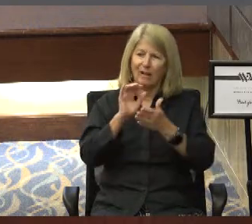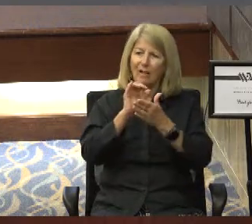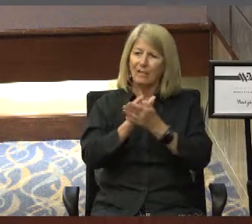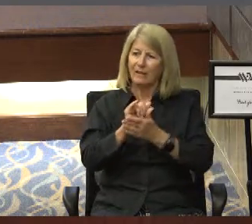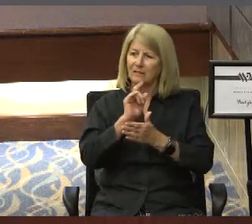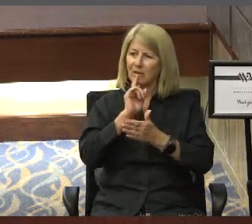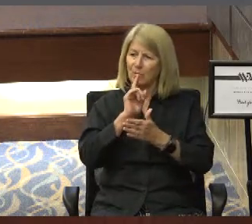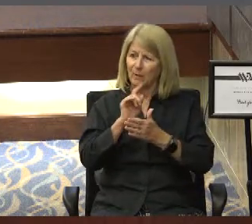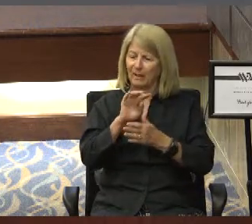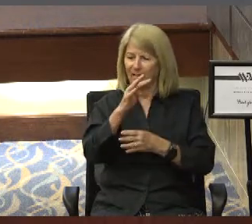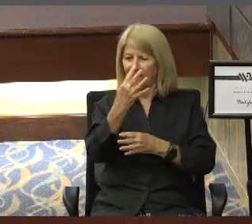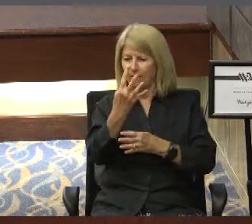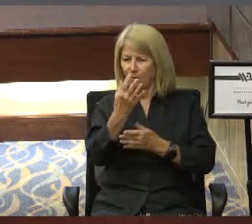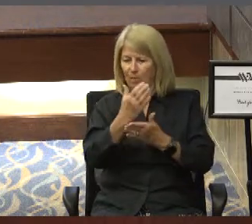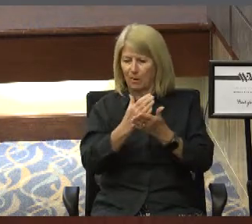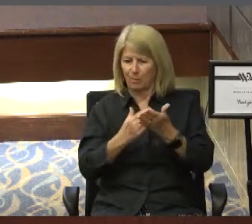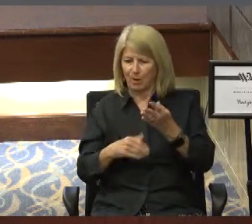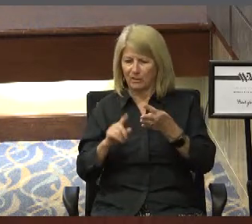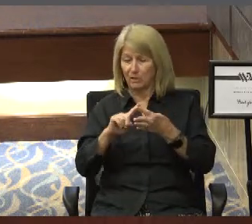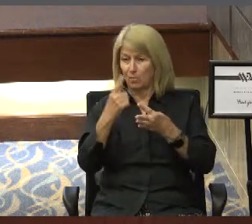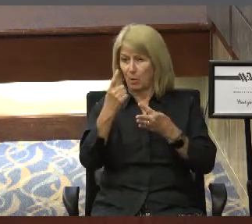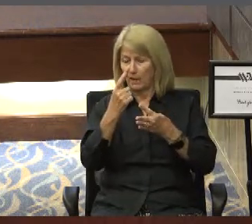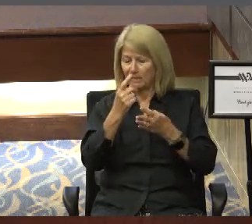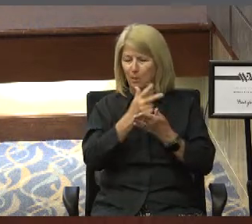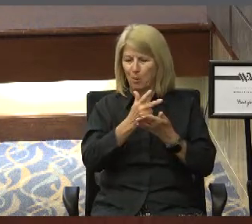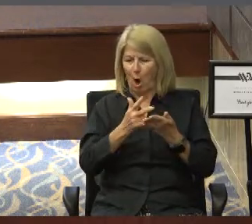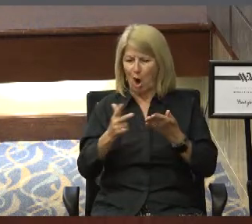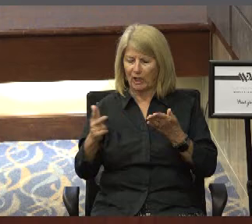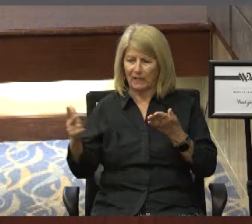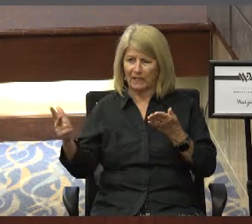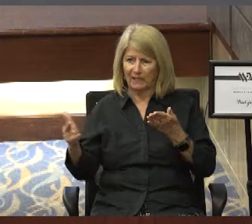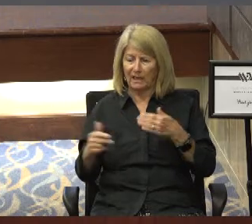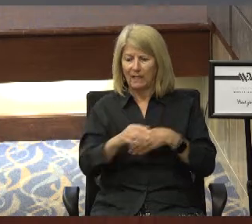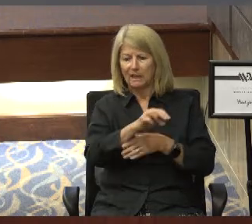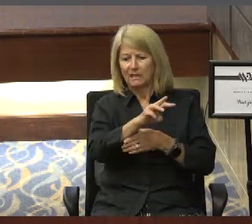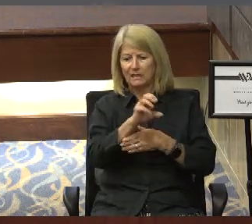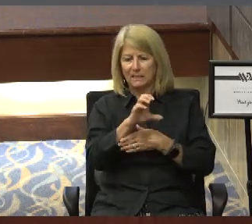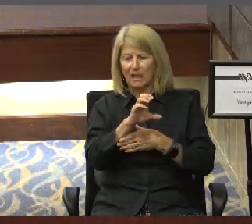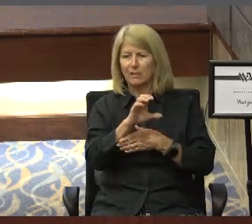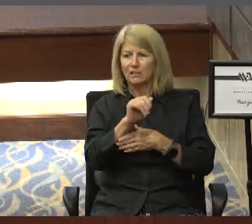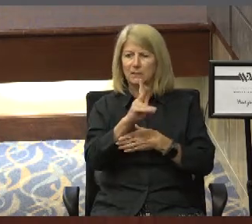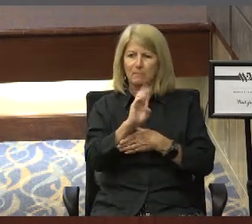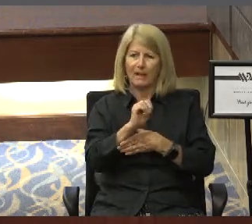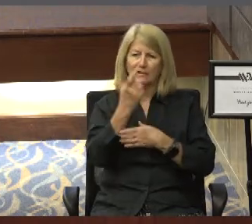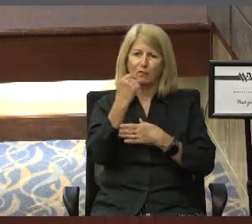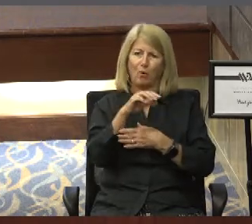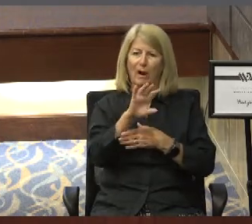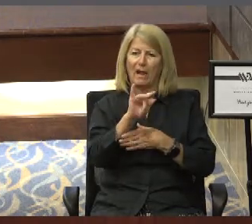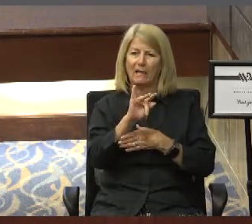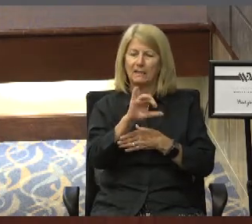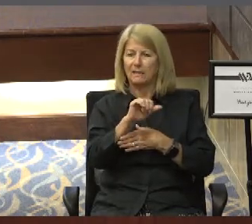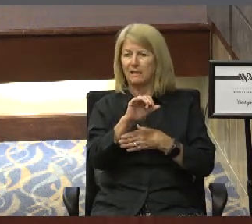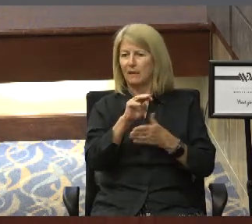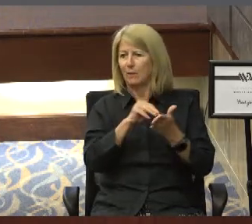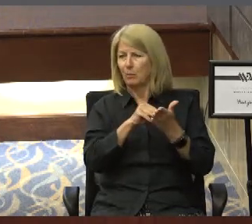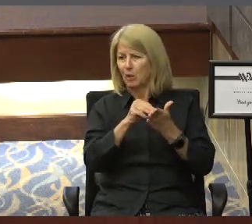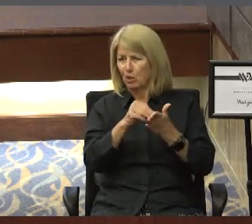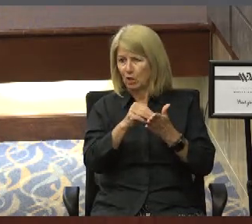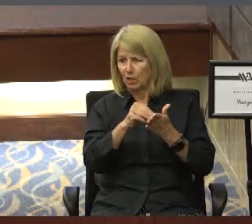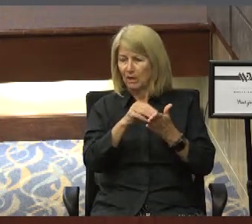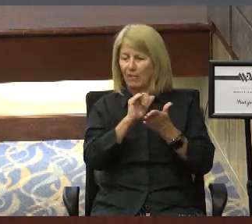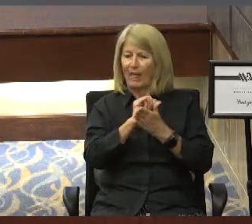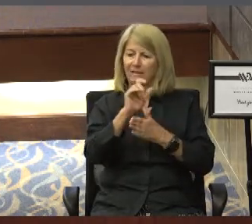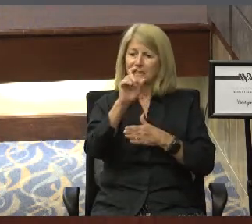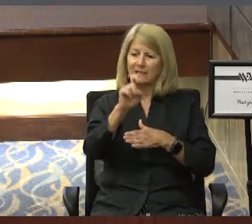4 parts. One of them is parking, and I think we're getting 600 spaces for 18 million, and I think that's a need that